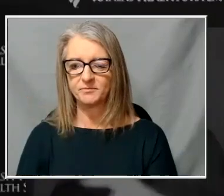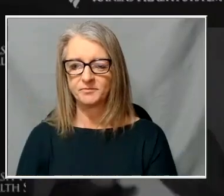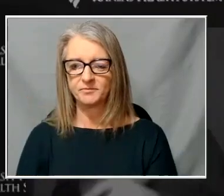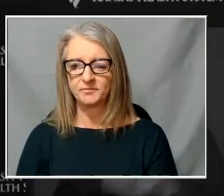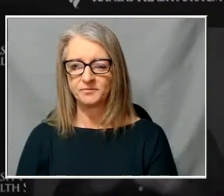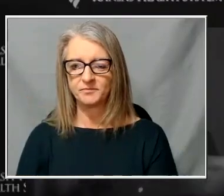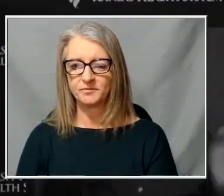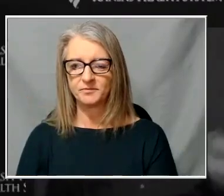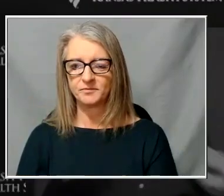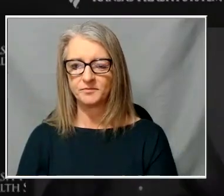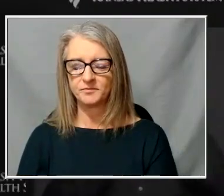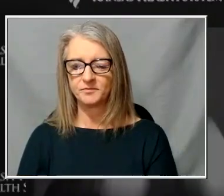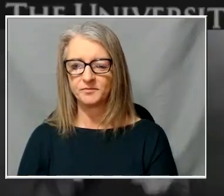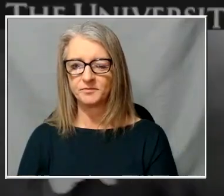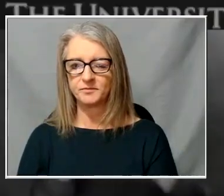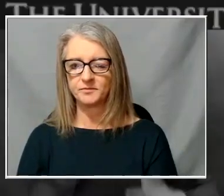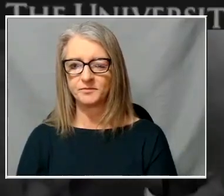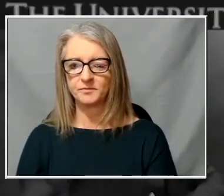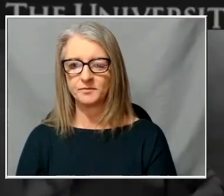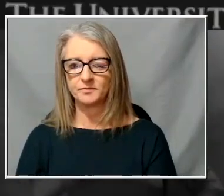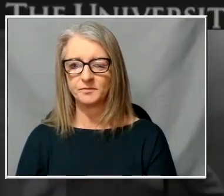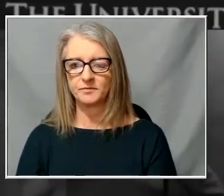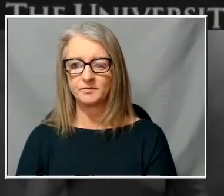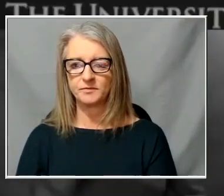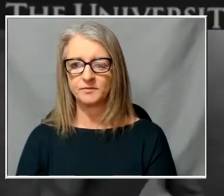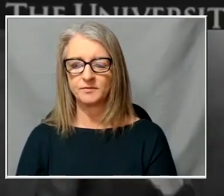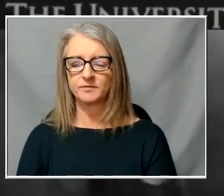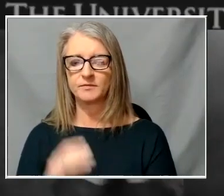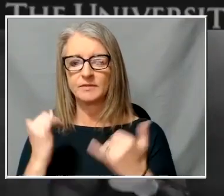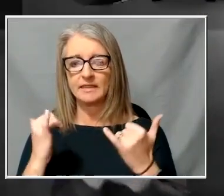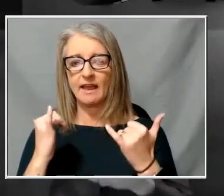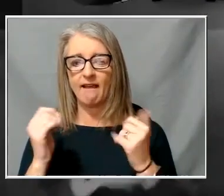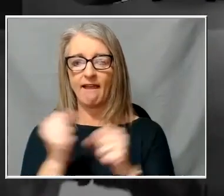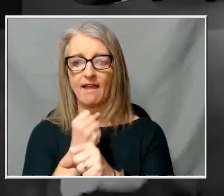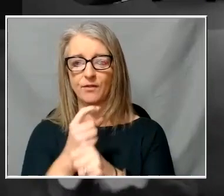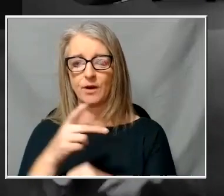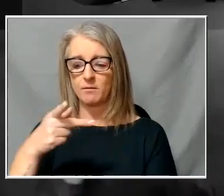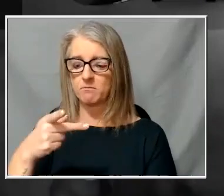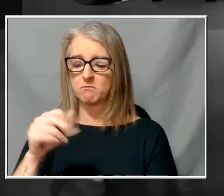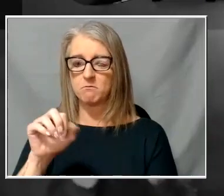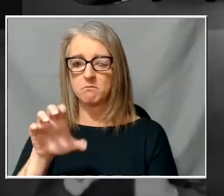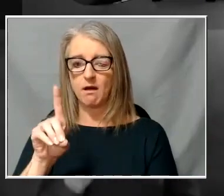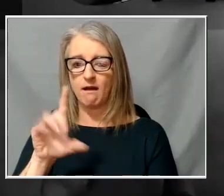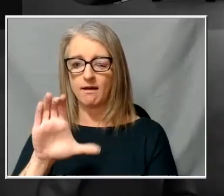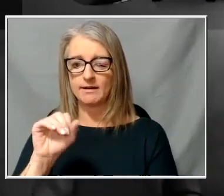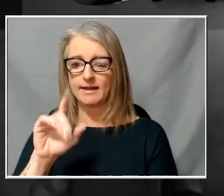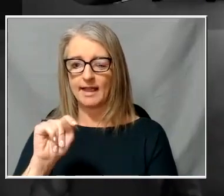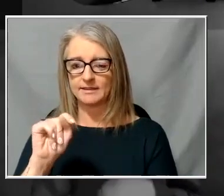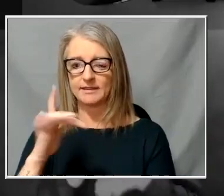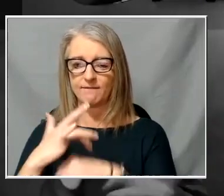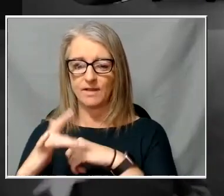Open Mics with Dr. Stites podcasts. Now, everywhere podcasts are available.